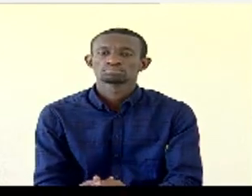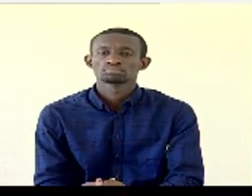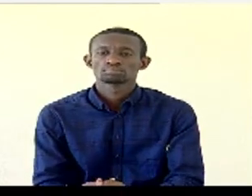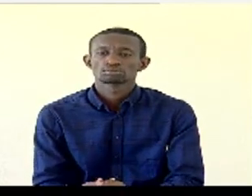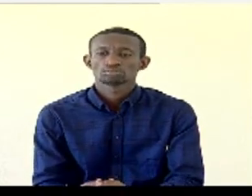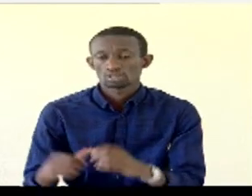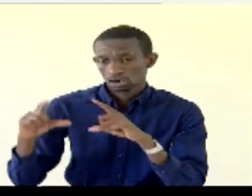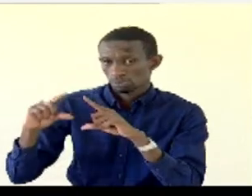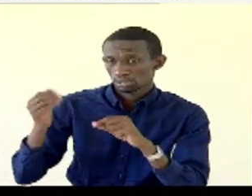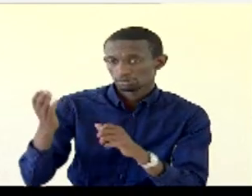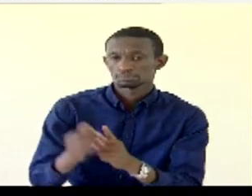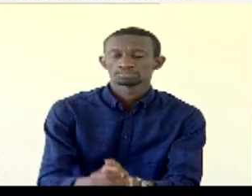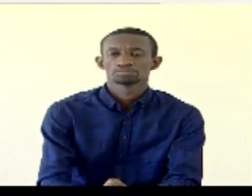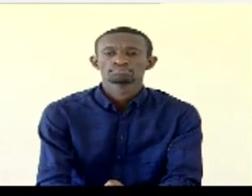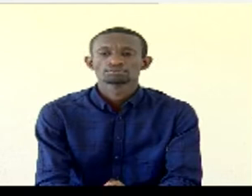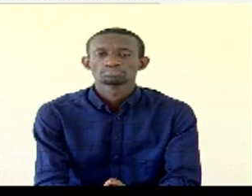X-shaped,